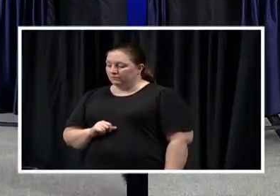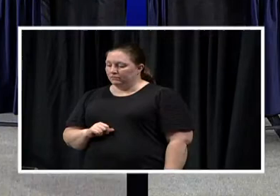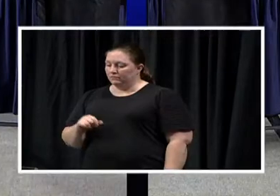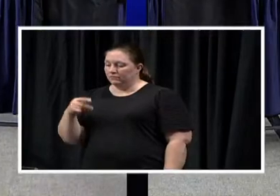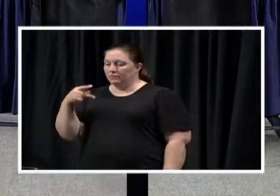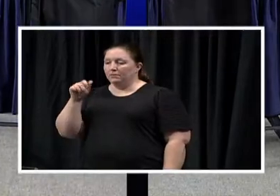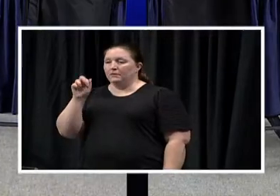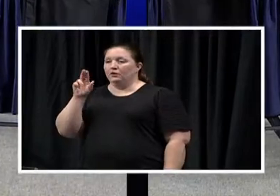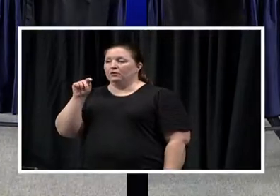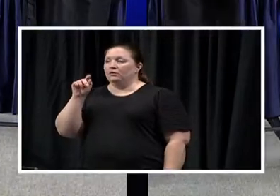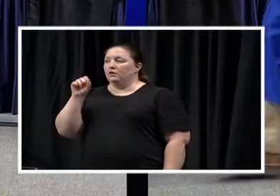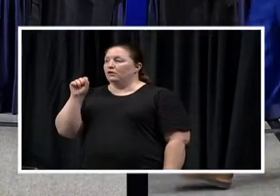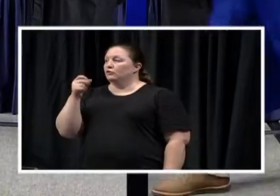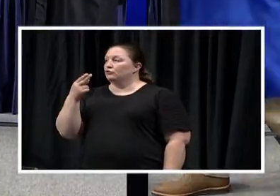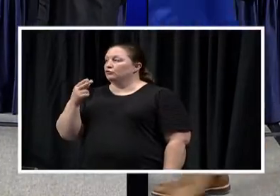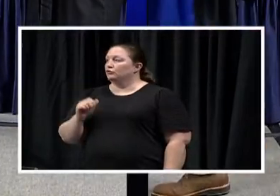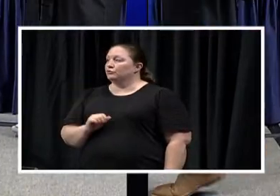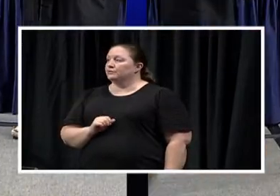Paritosh Acharya.